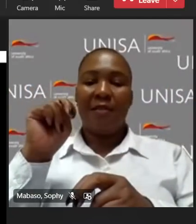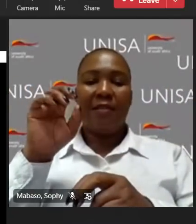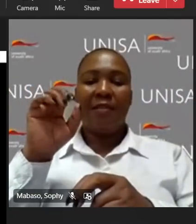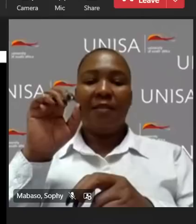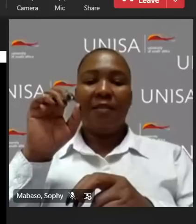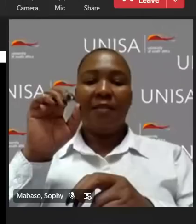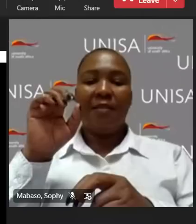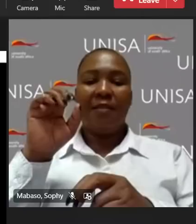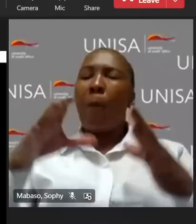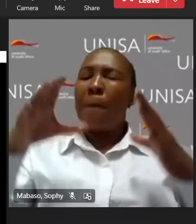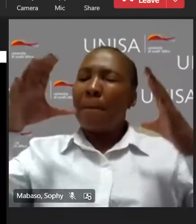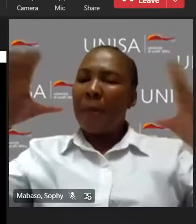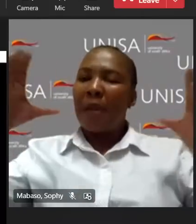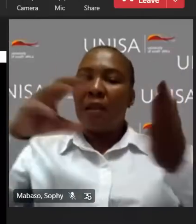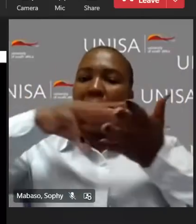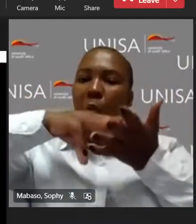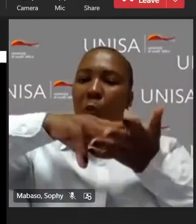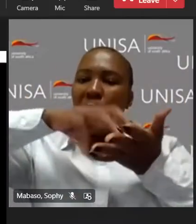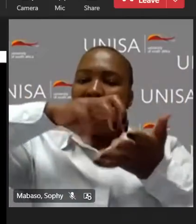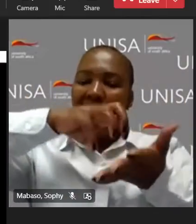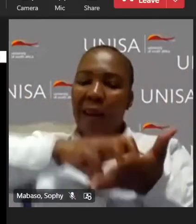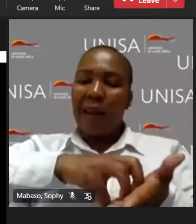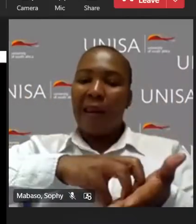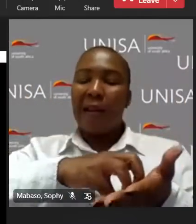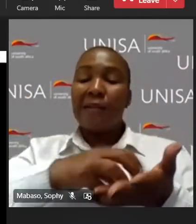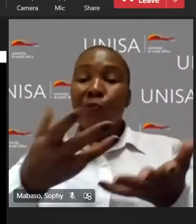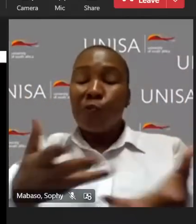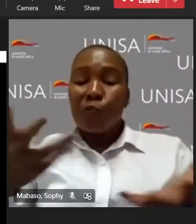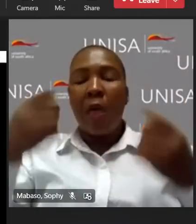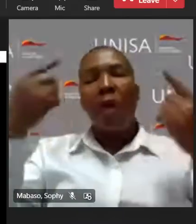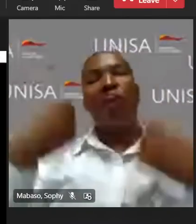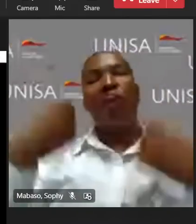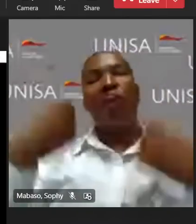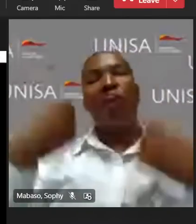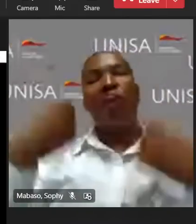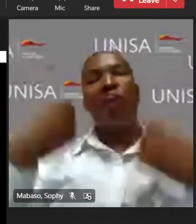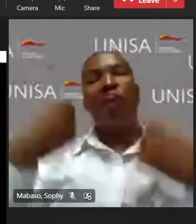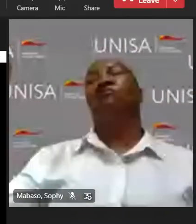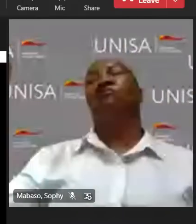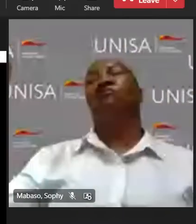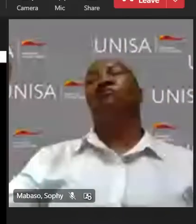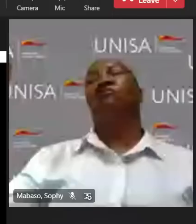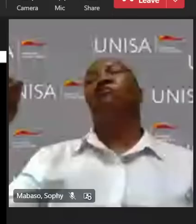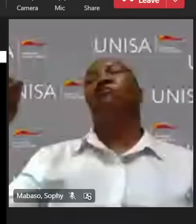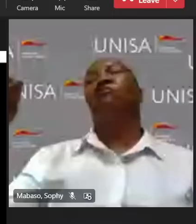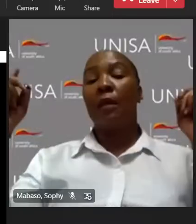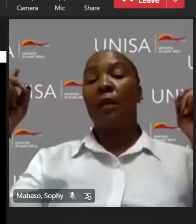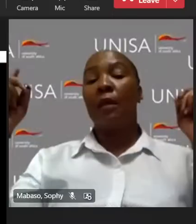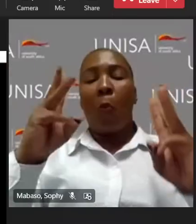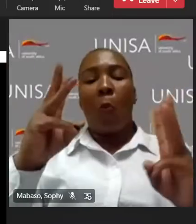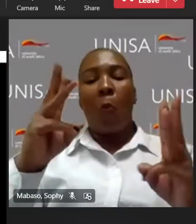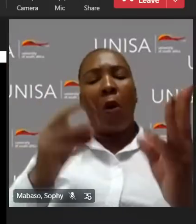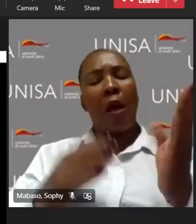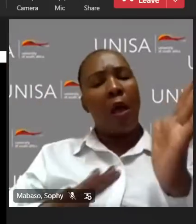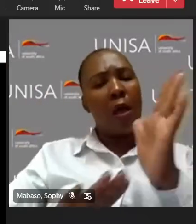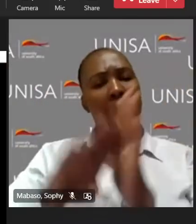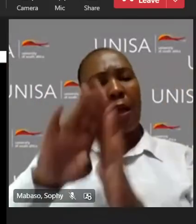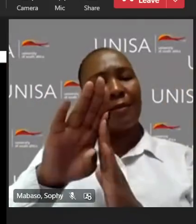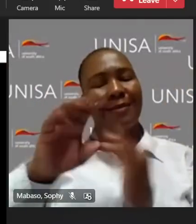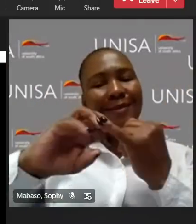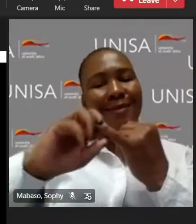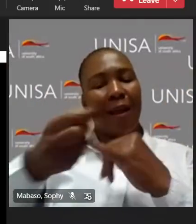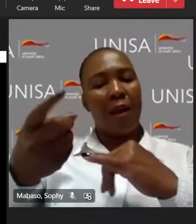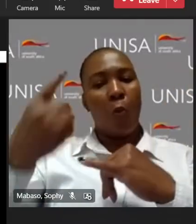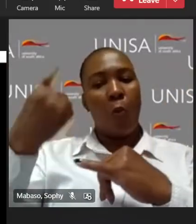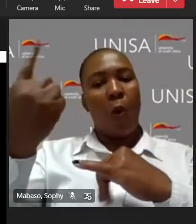Our greatest weakness lies in giving up. The most certain way to succeed is always to try just one more